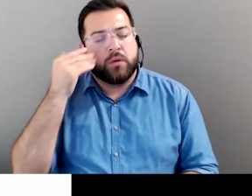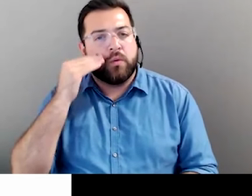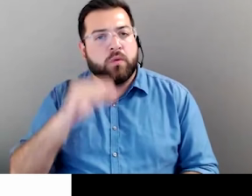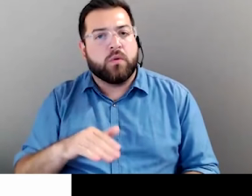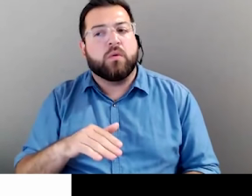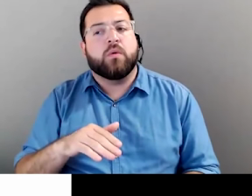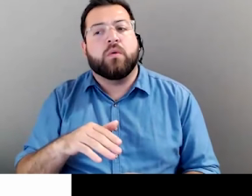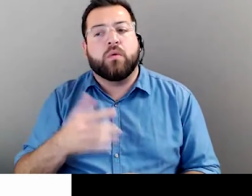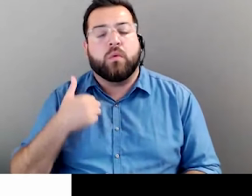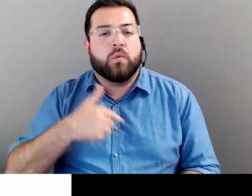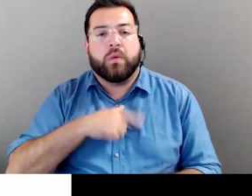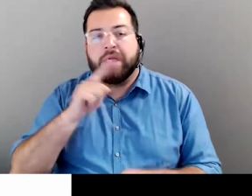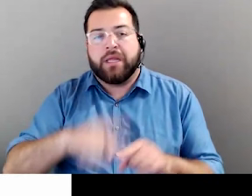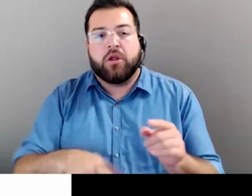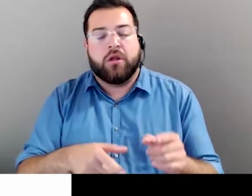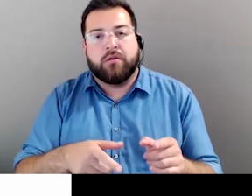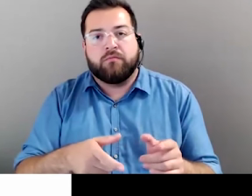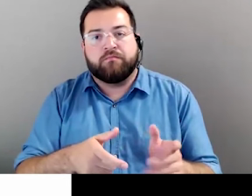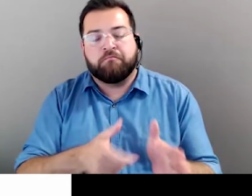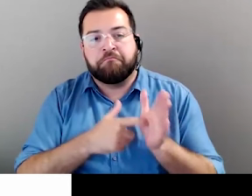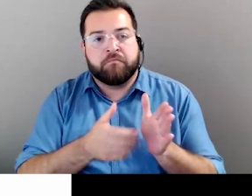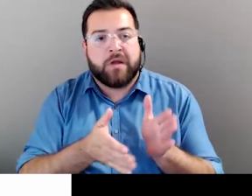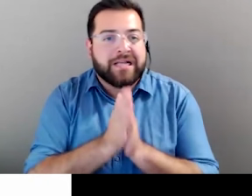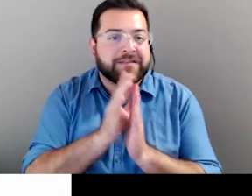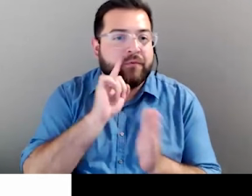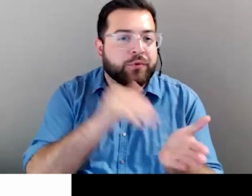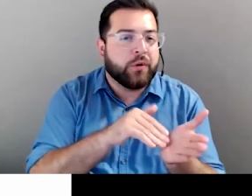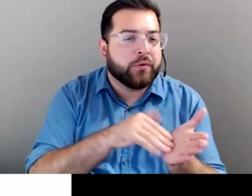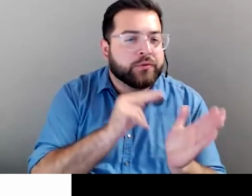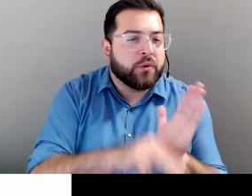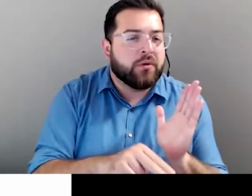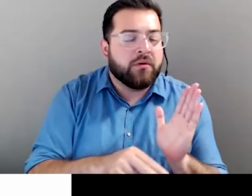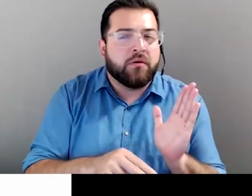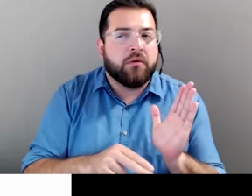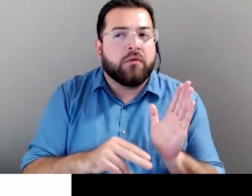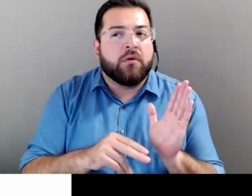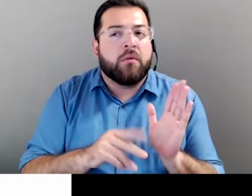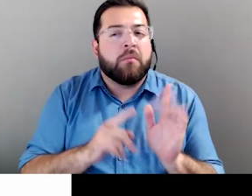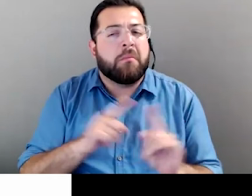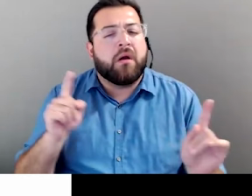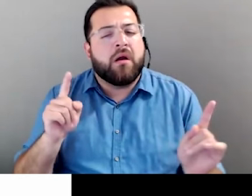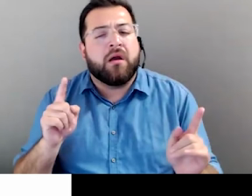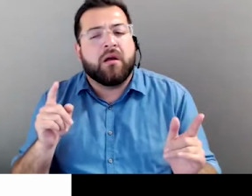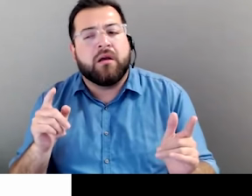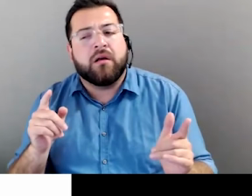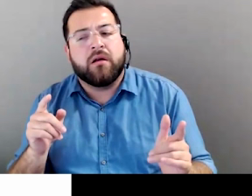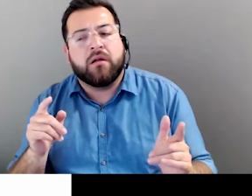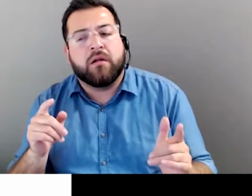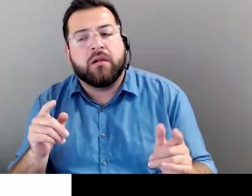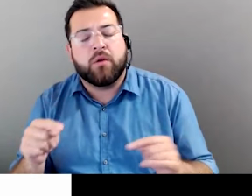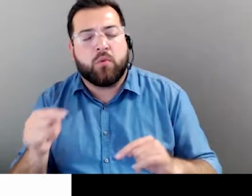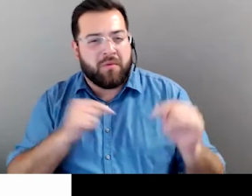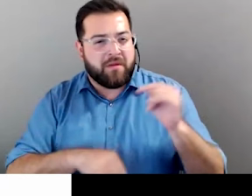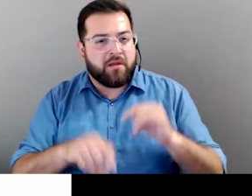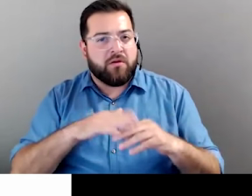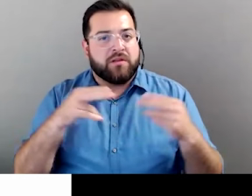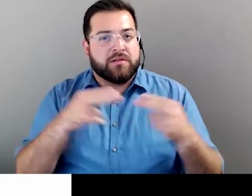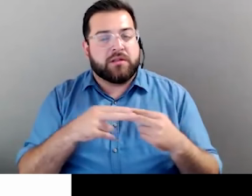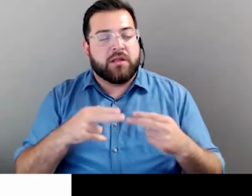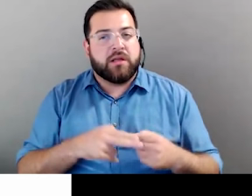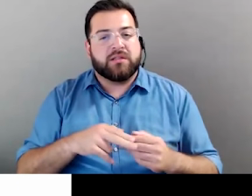part about we can't ask for a doctor's note, but then how would we know when going back on the slides to